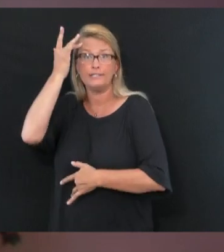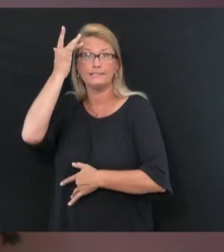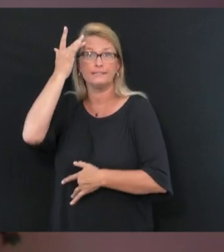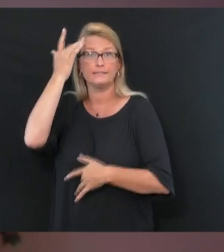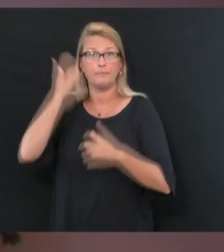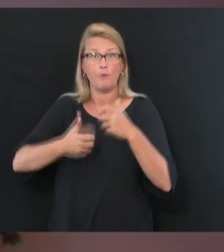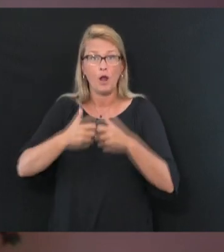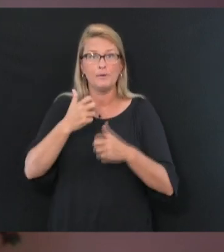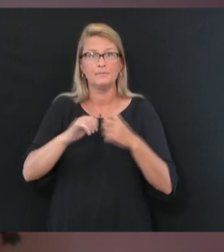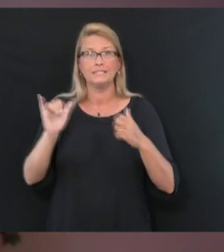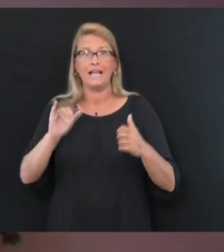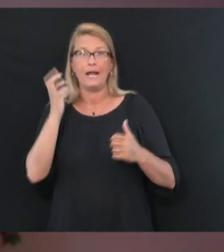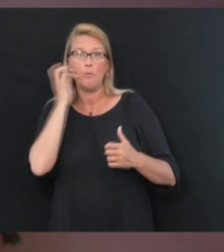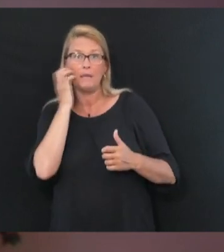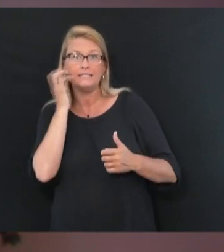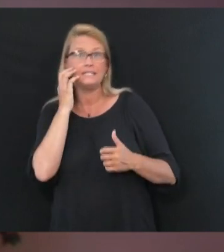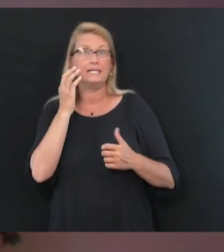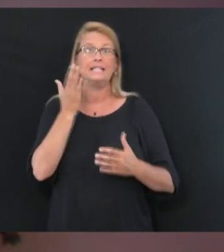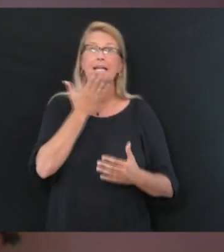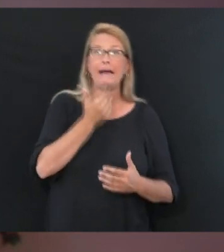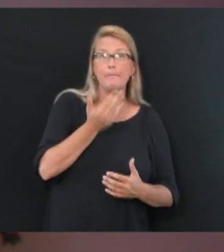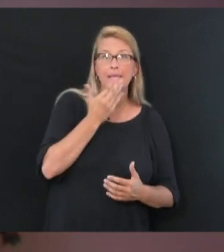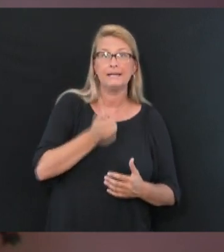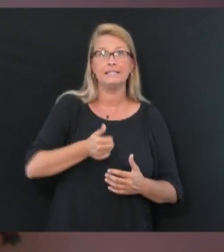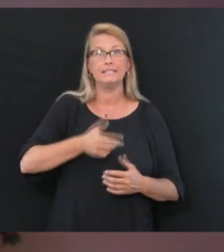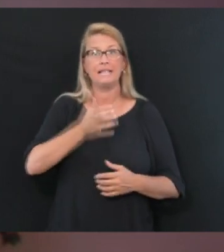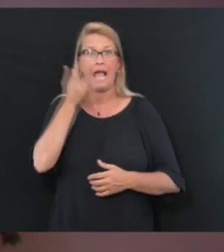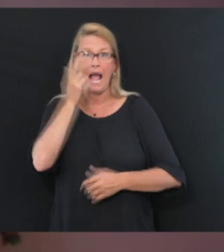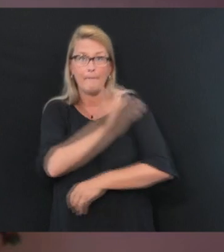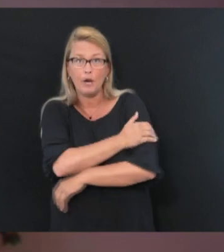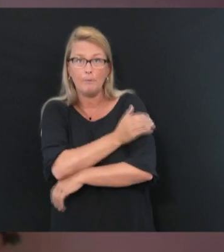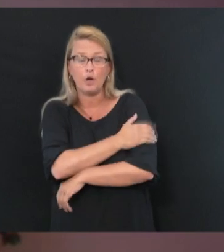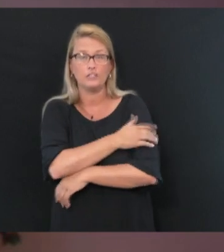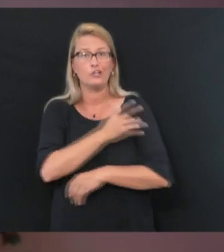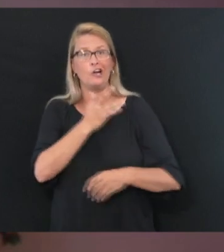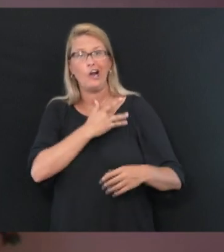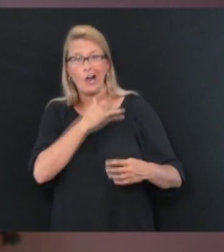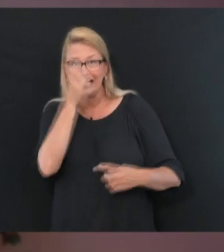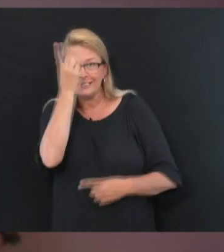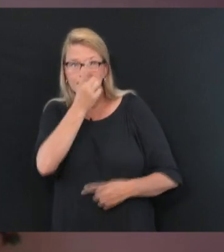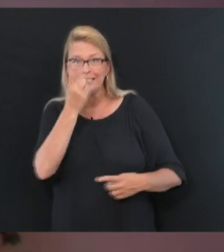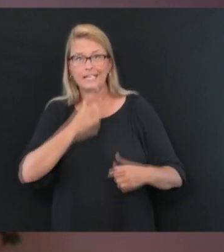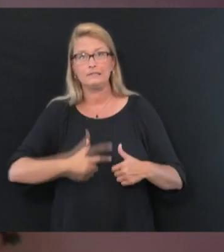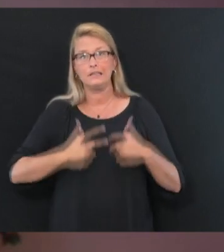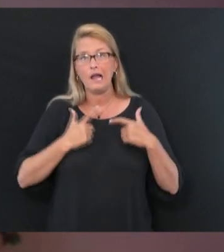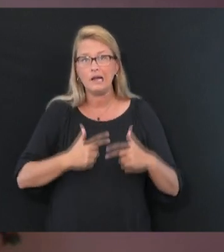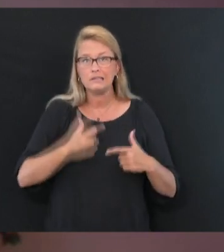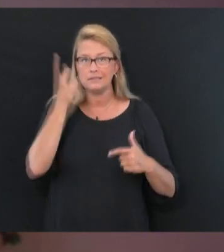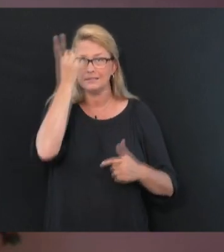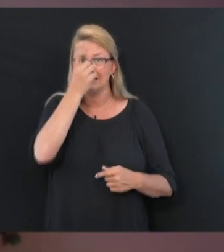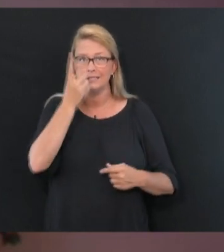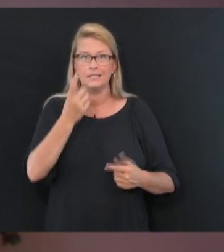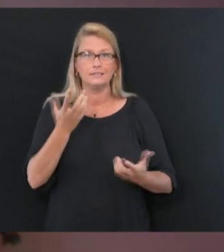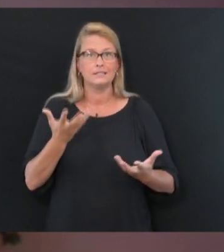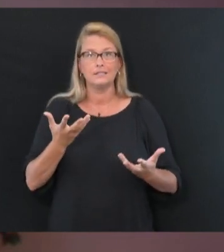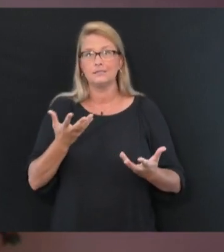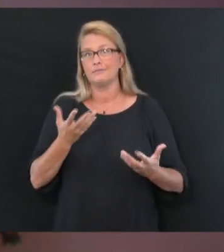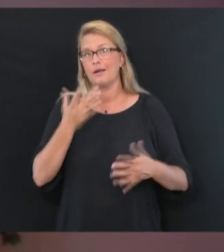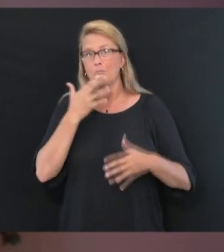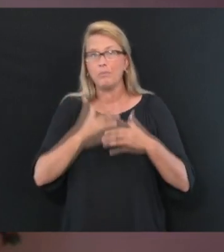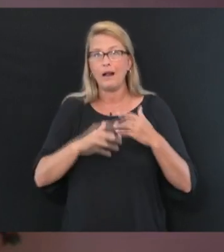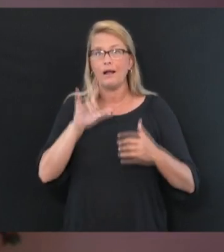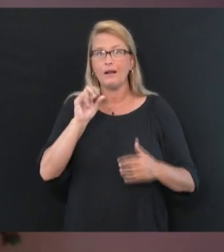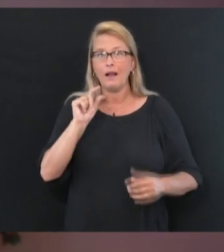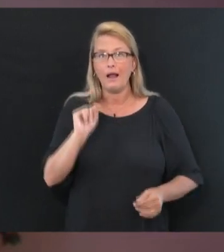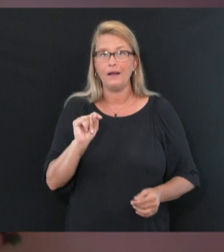problems like obesity, diabetes, high blood pressure, heart disease, lung disease, clotting problems. But we